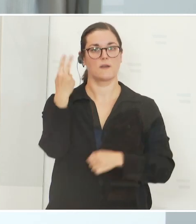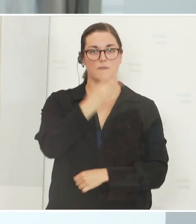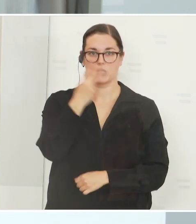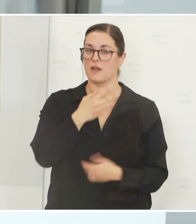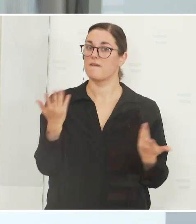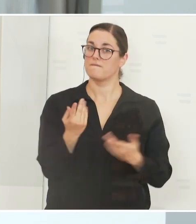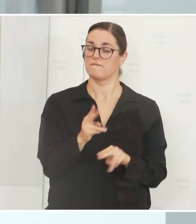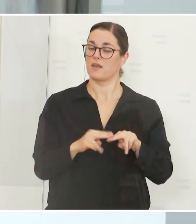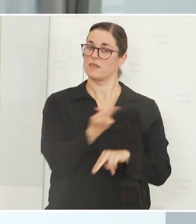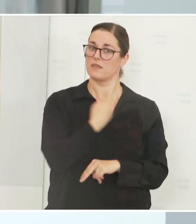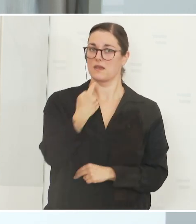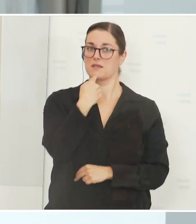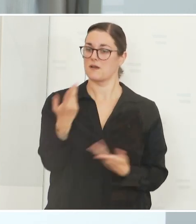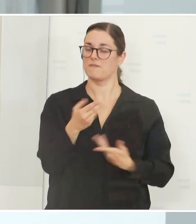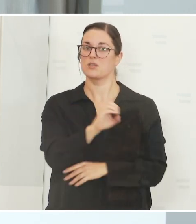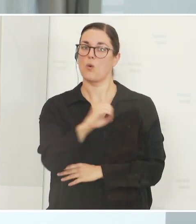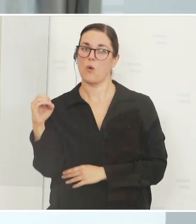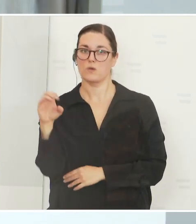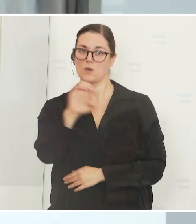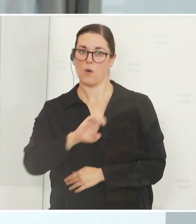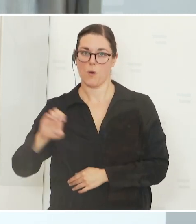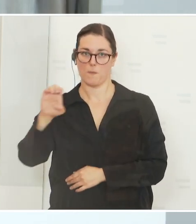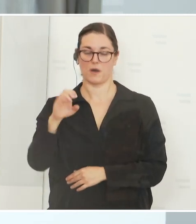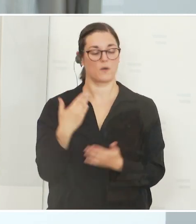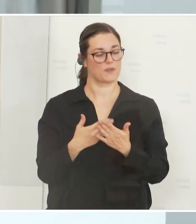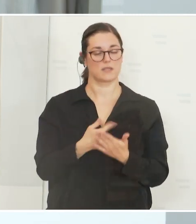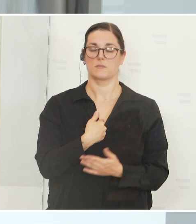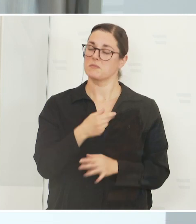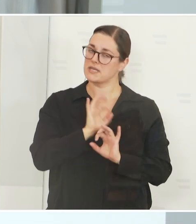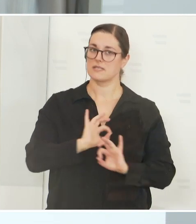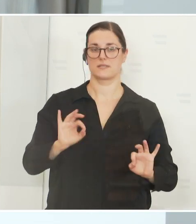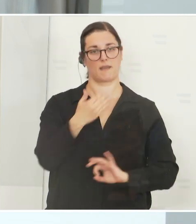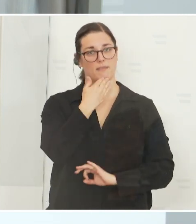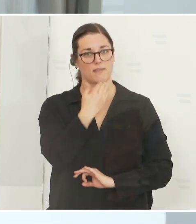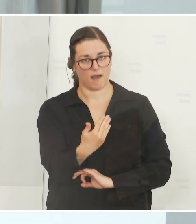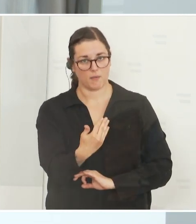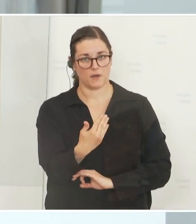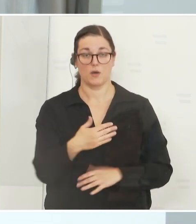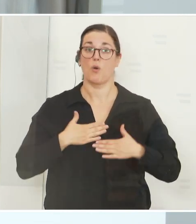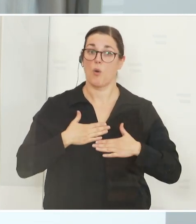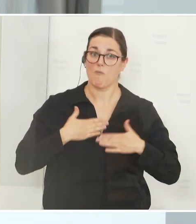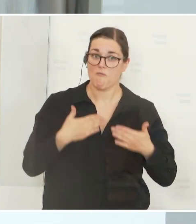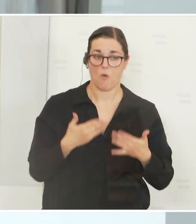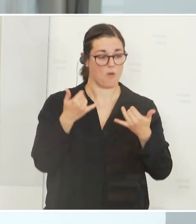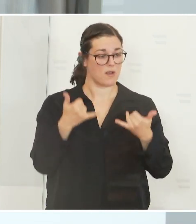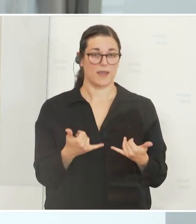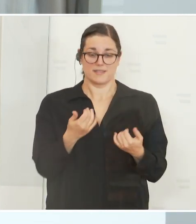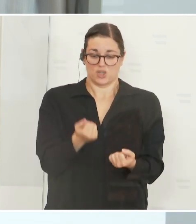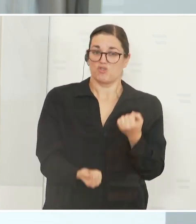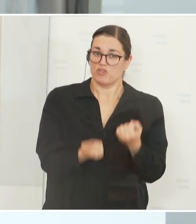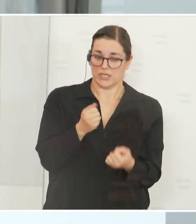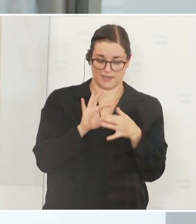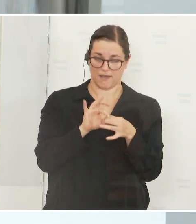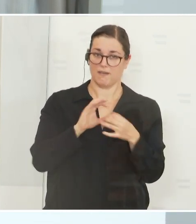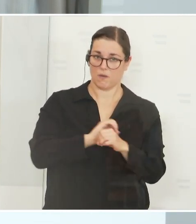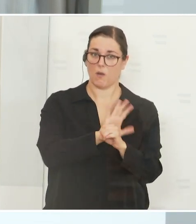East, when we talk about Eastern Europe. And this is why I'm very grateful that despite all the difficulties because of COVID,